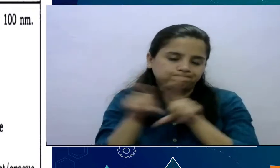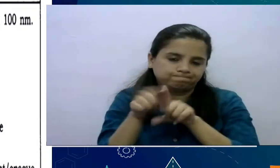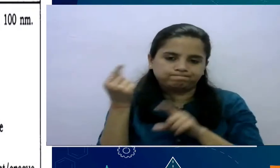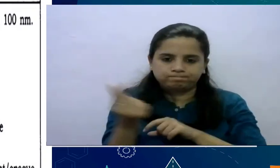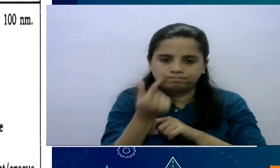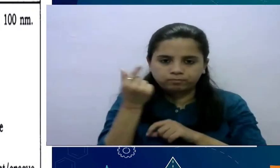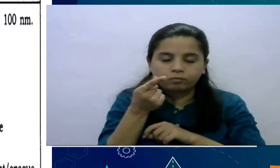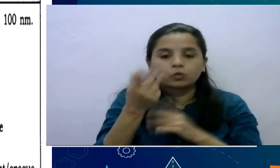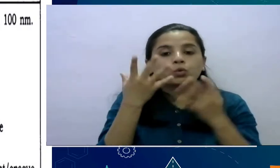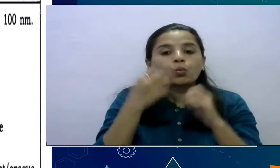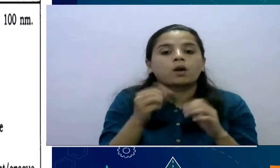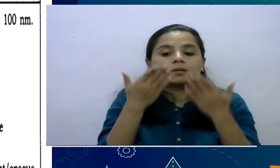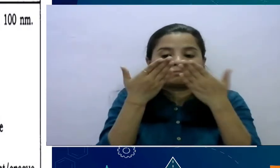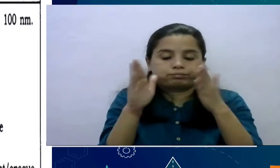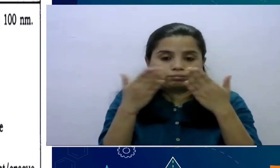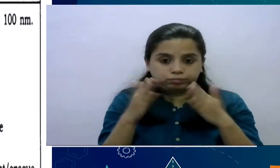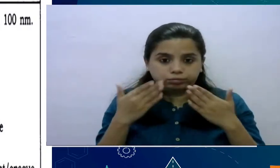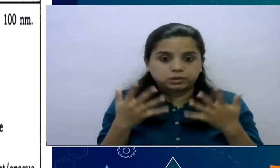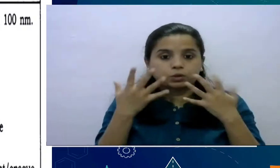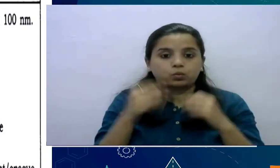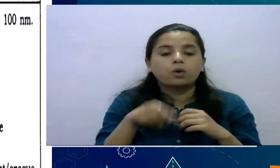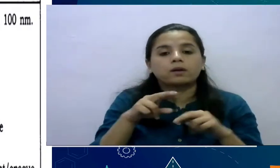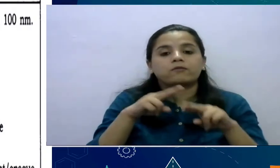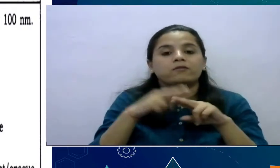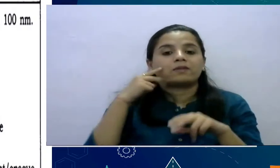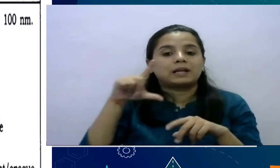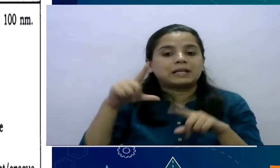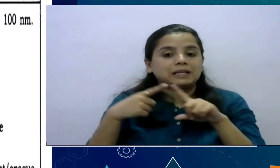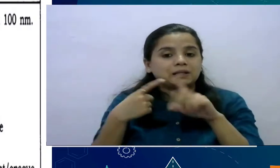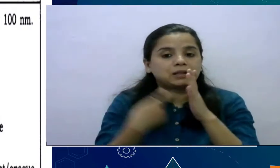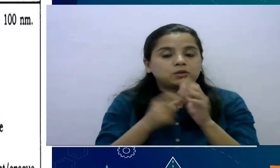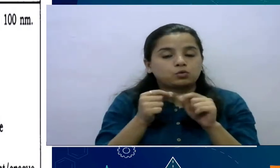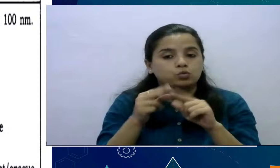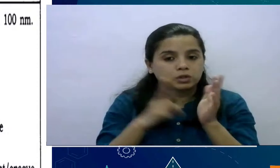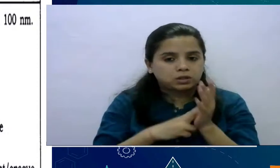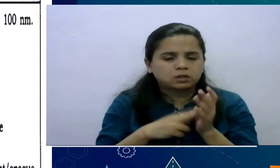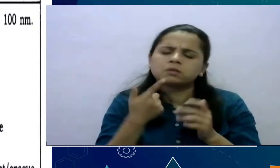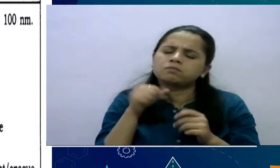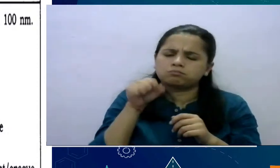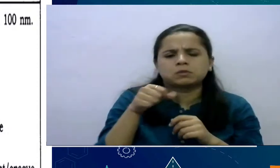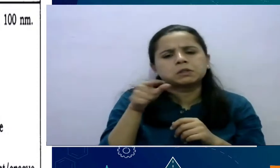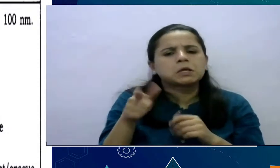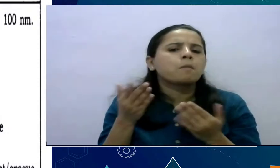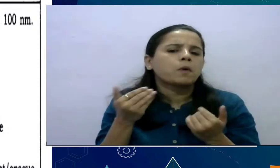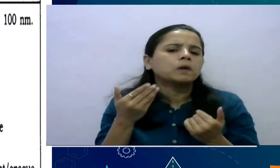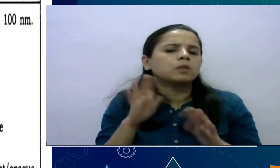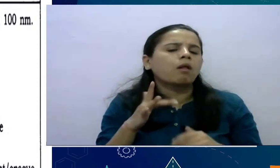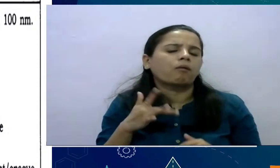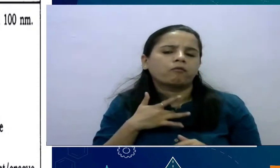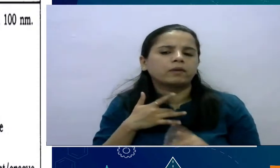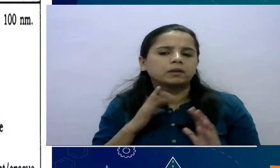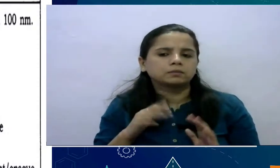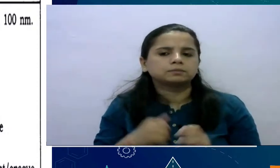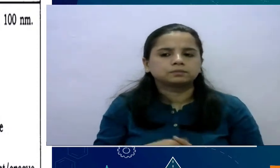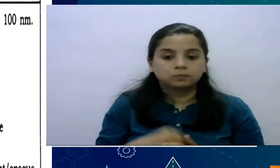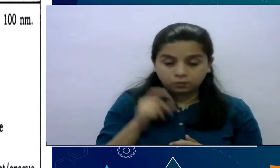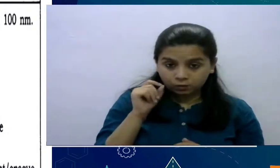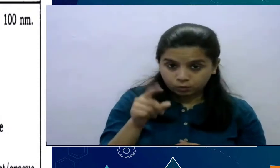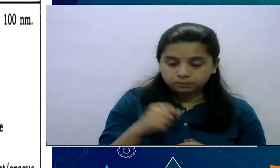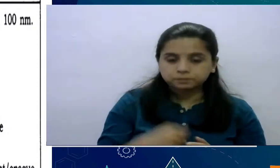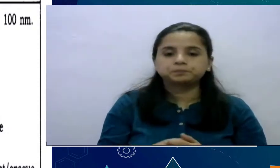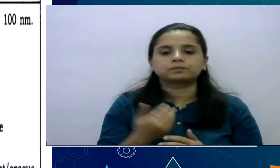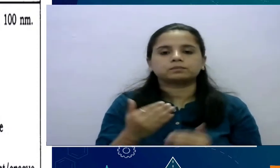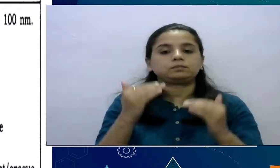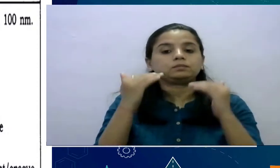to separate the components with the help of filtration, not possible. But centrifugation, of course, it is possible. Right? Then